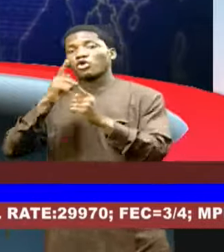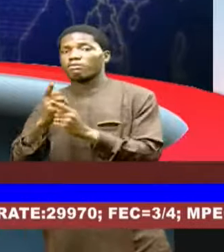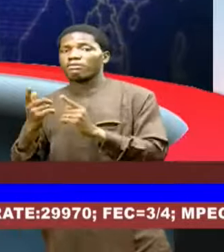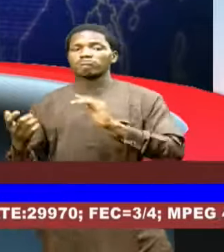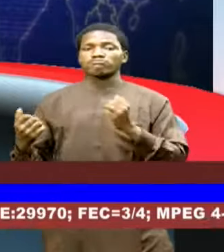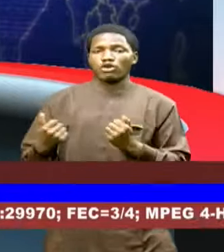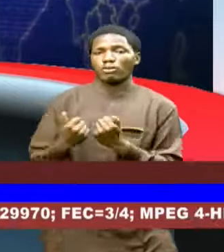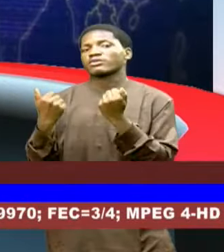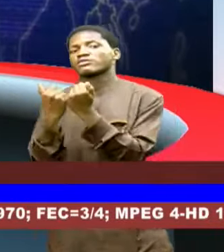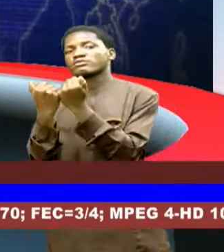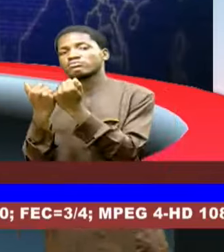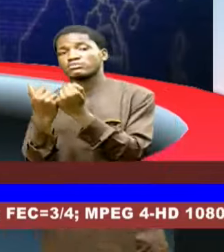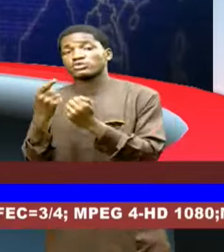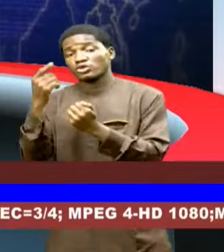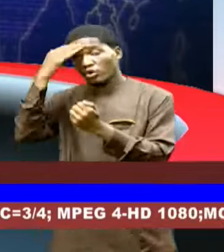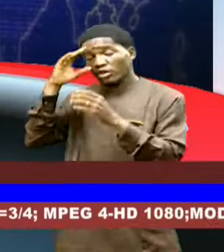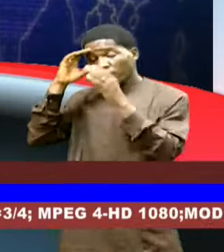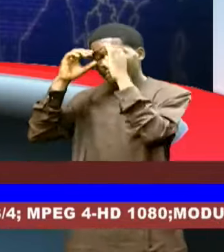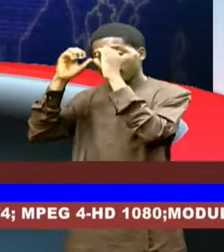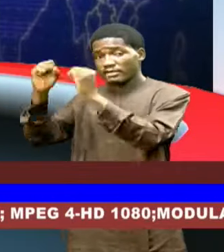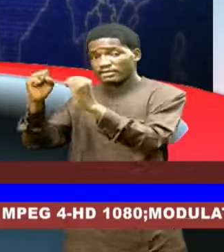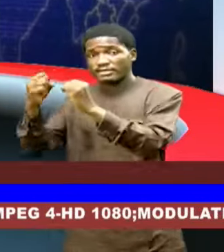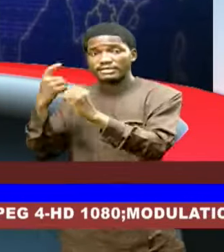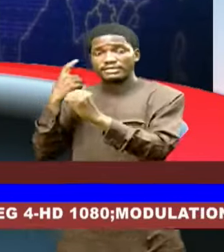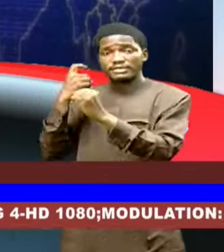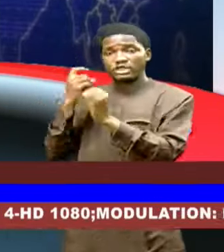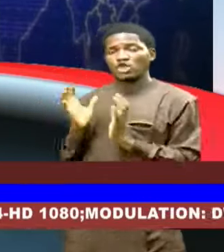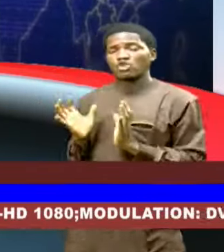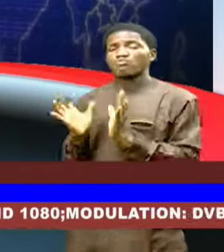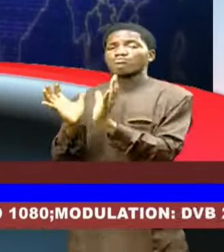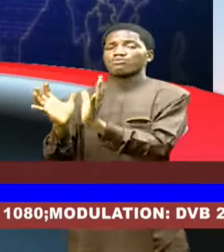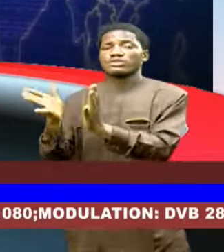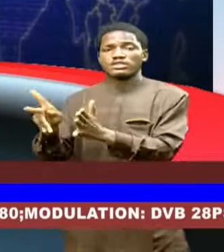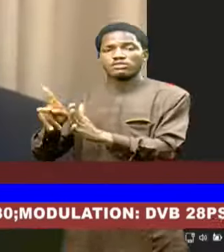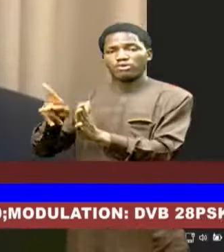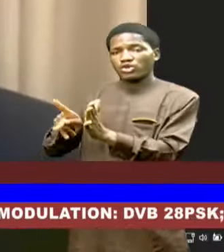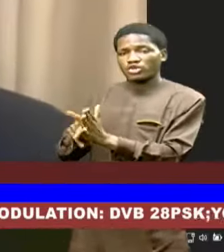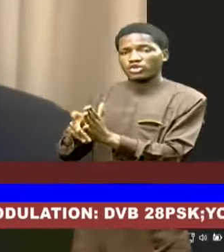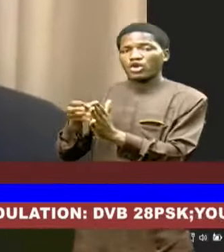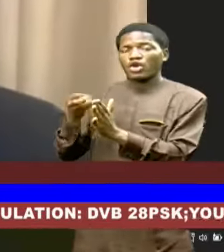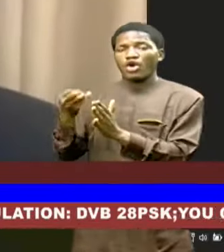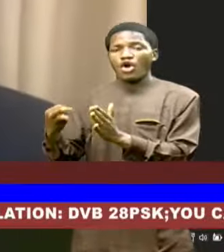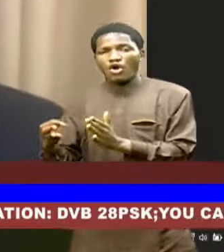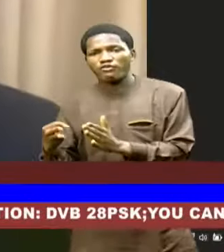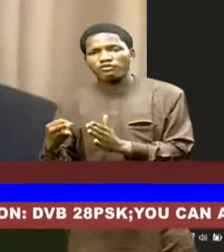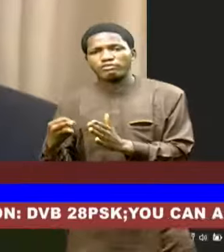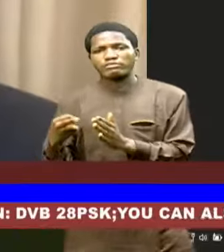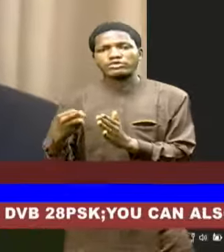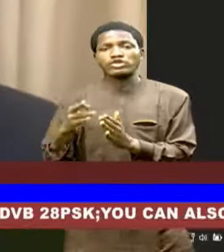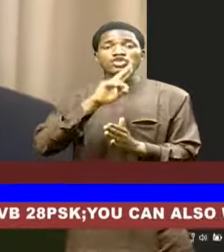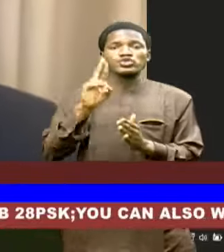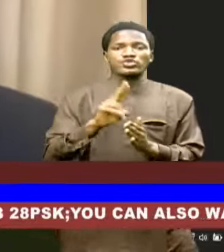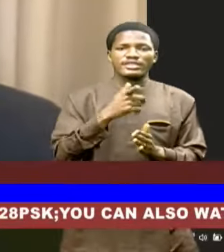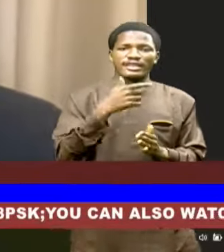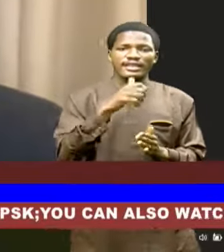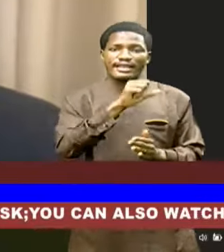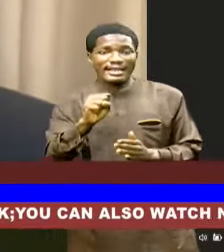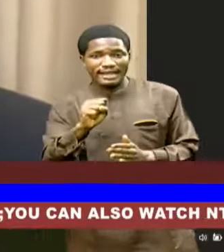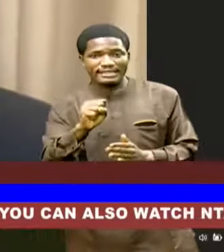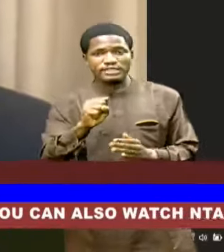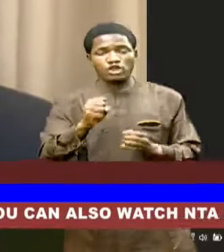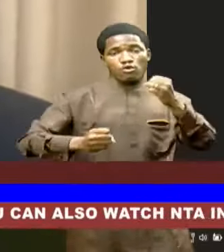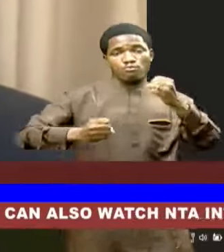You know, the president has just pushed this policy of regasifying our vehicles so that